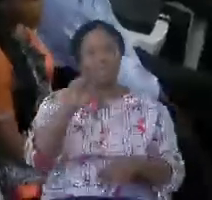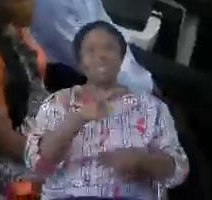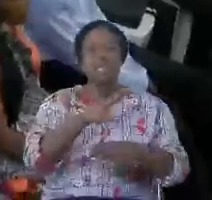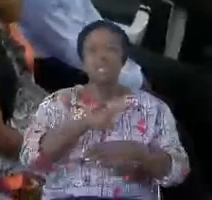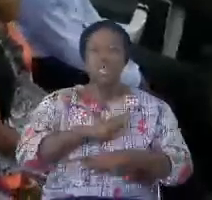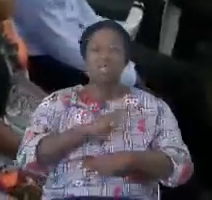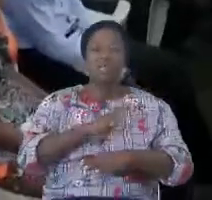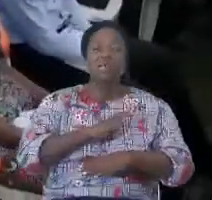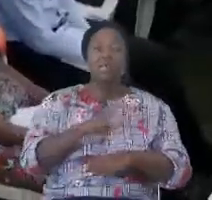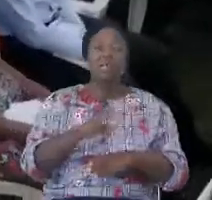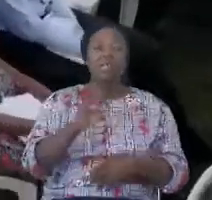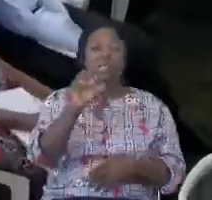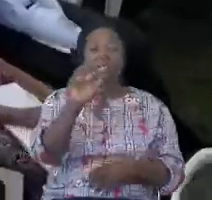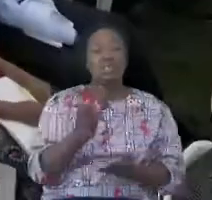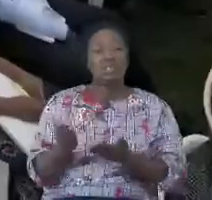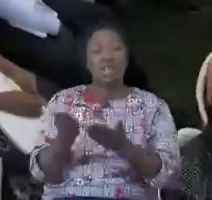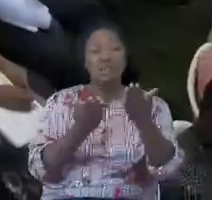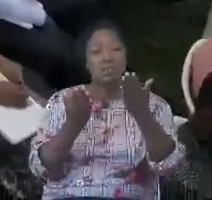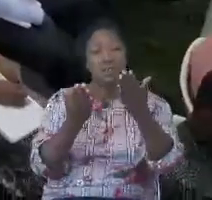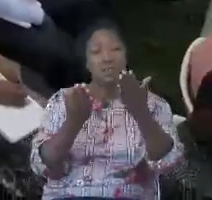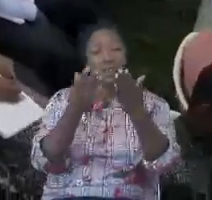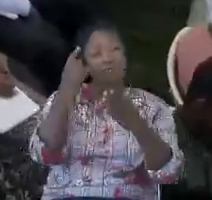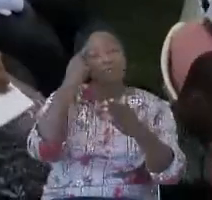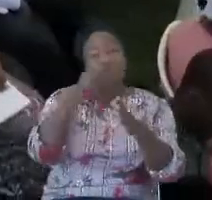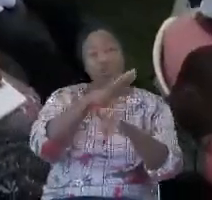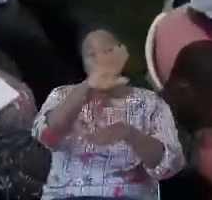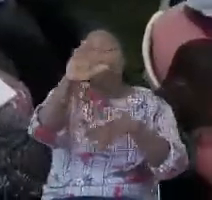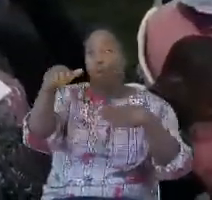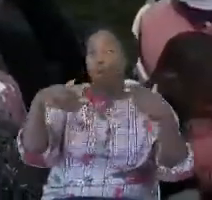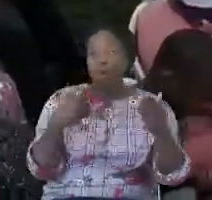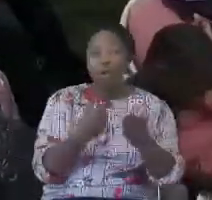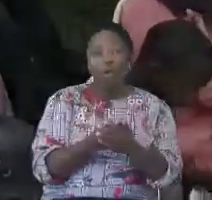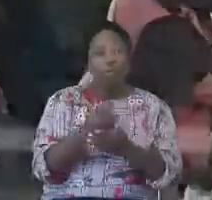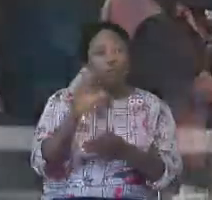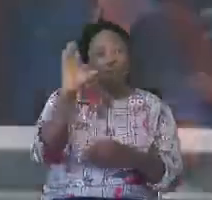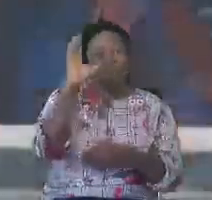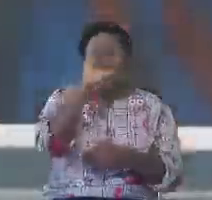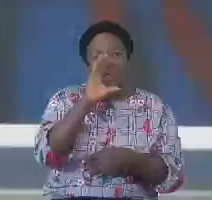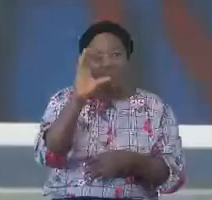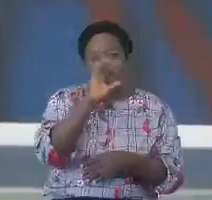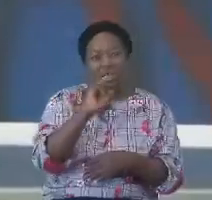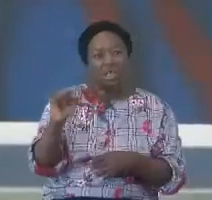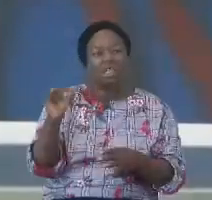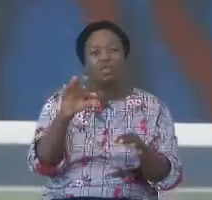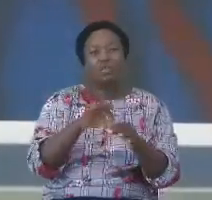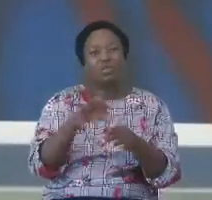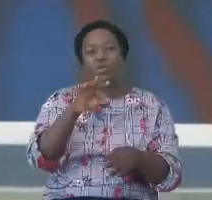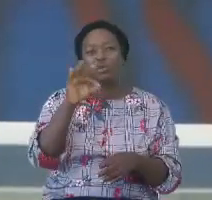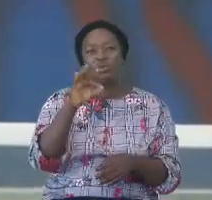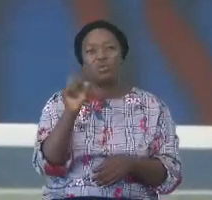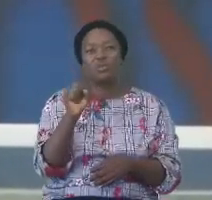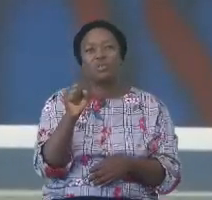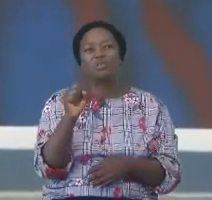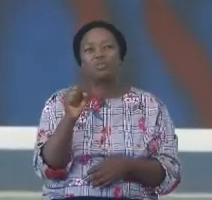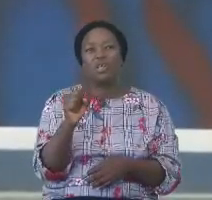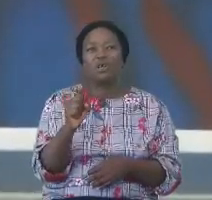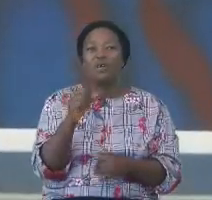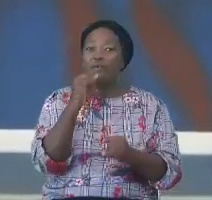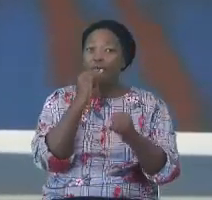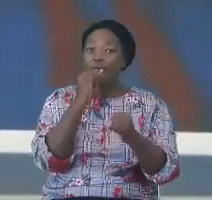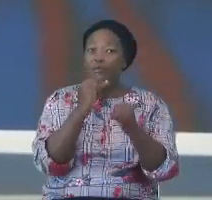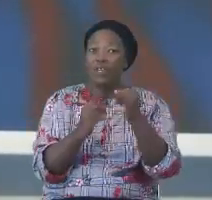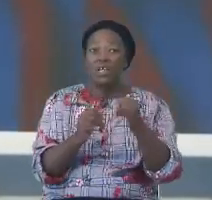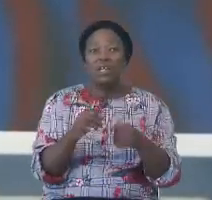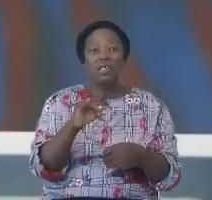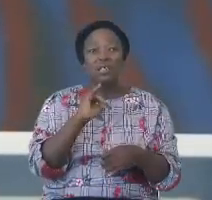then the wonder of his satisfactory sacrifice for all seeking